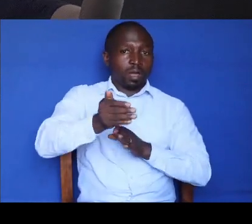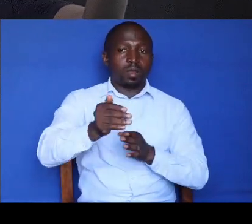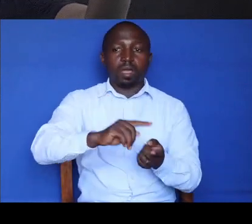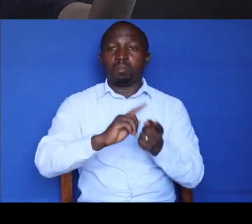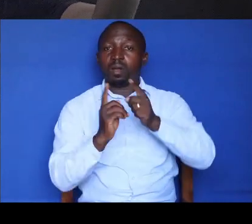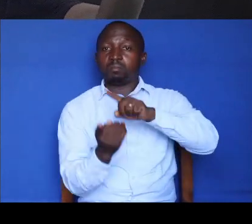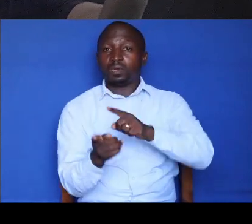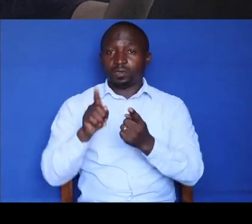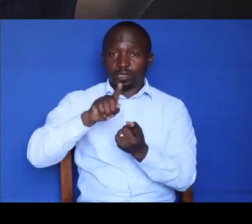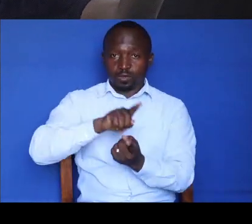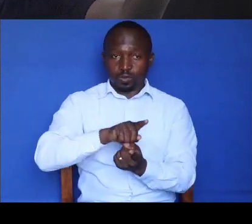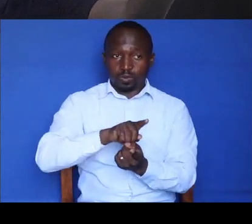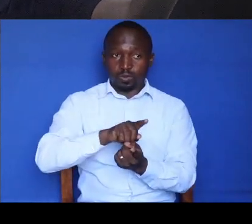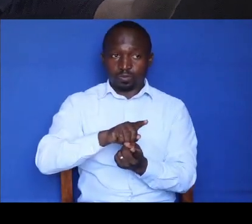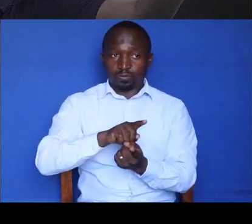rejuvenation.